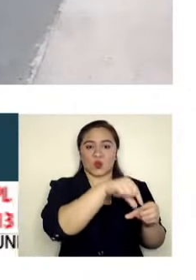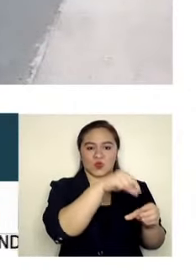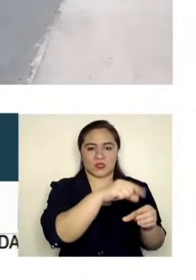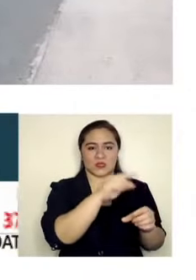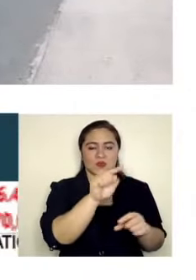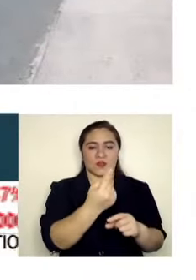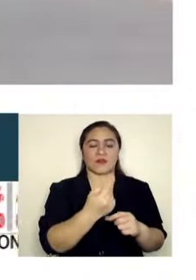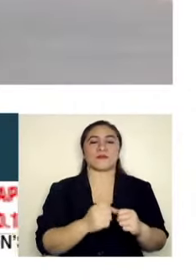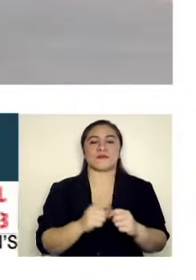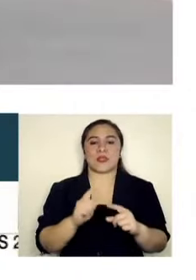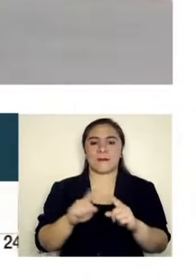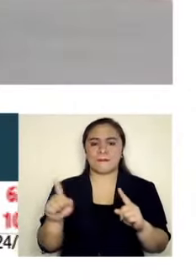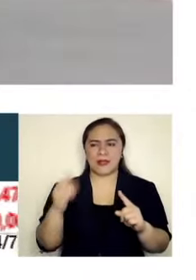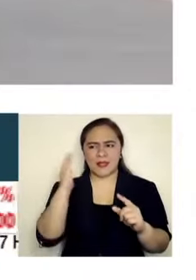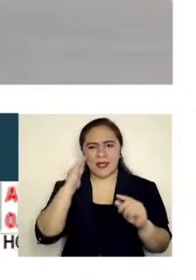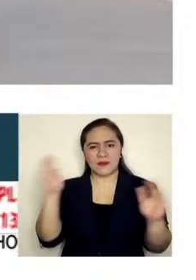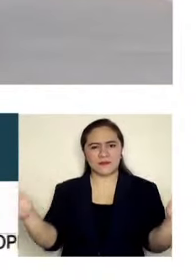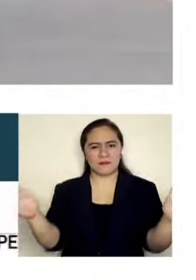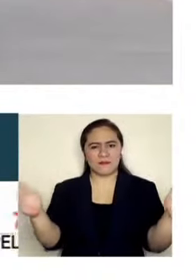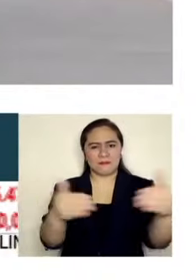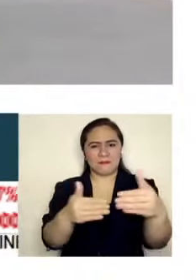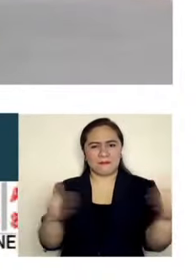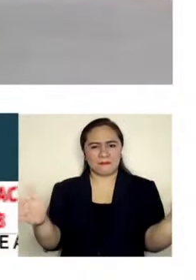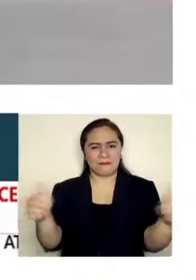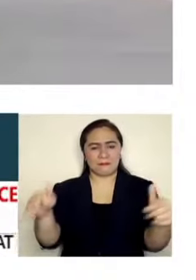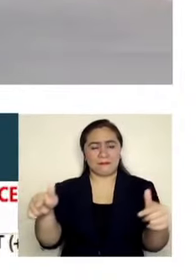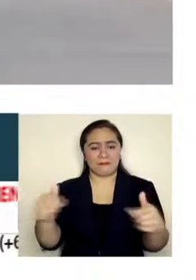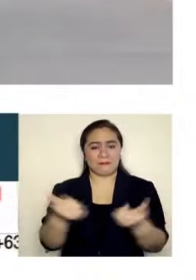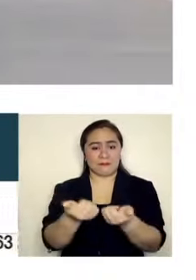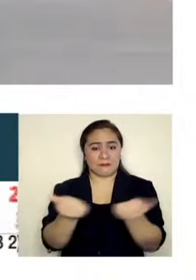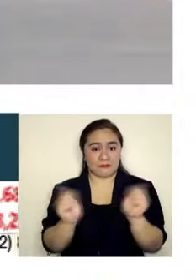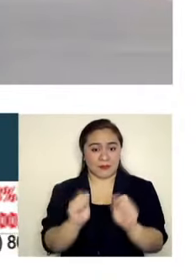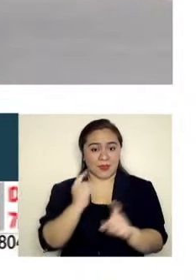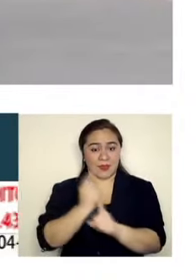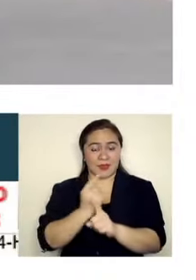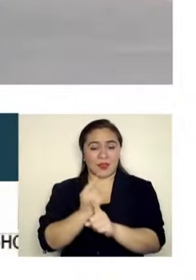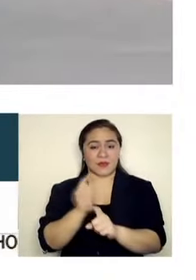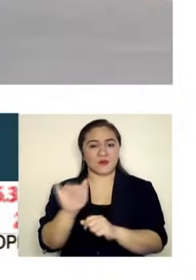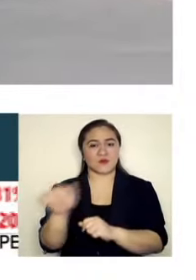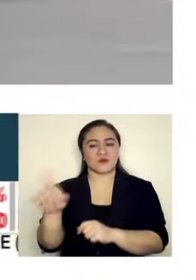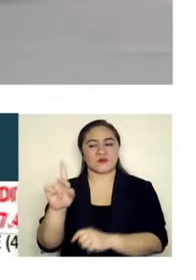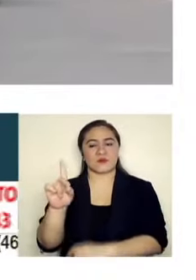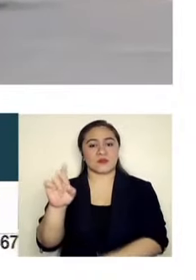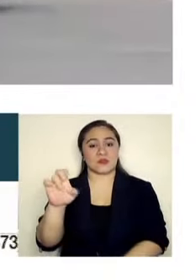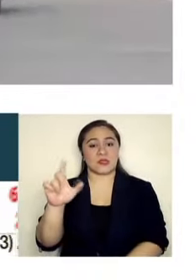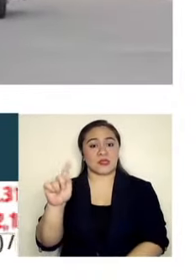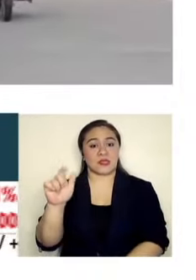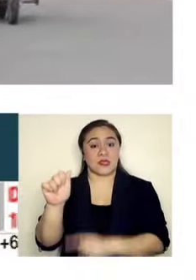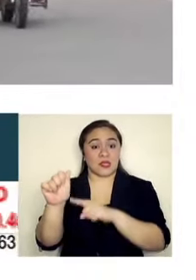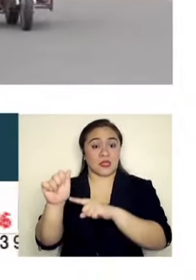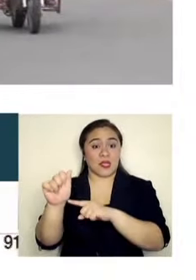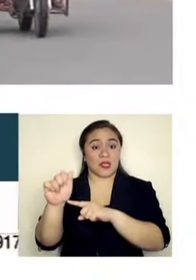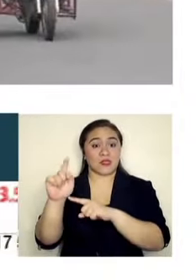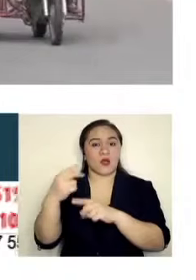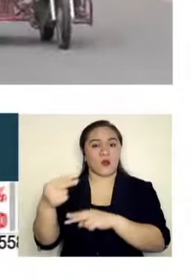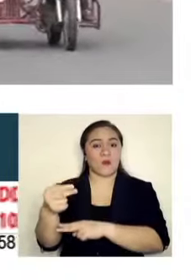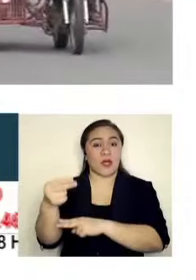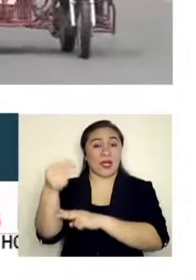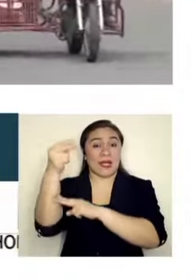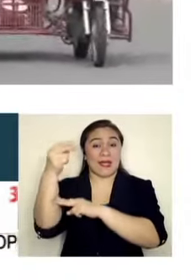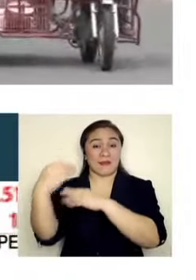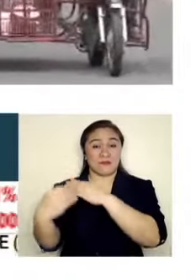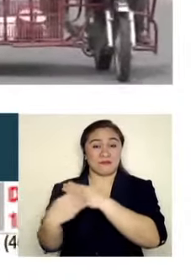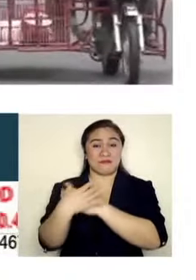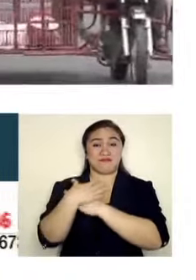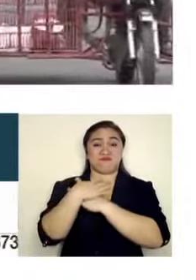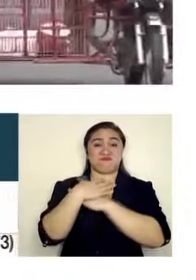are in these areas, it's a probability, kasi sabi nga natin, the Delta variant is very highly transmissible. Mm-hmm. Madaanan